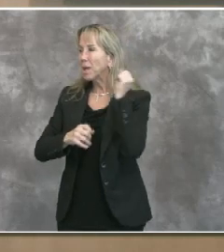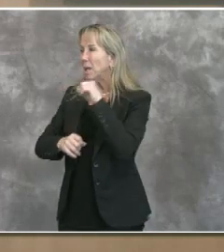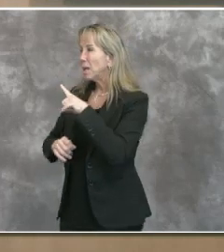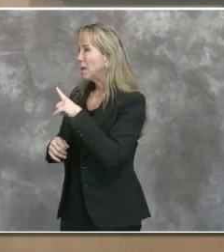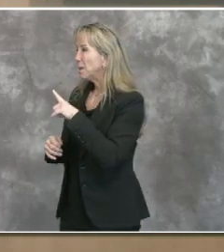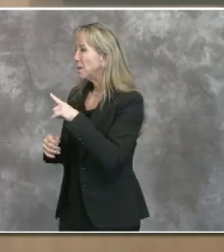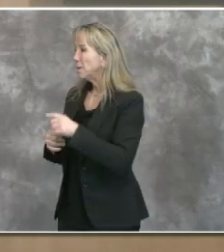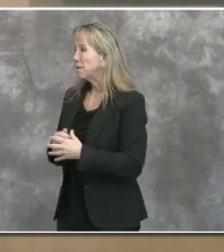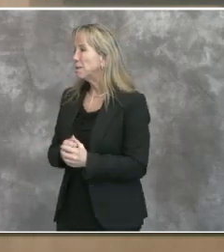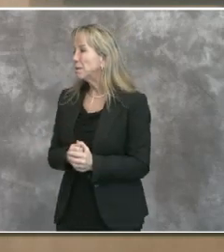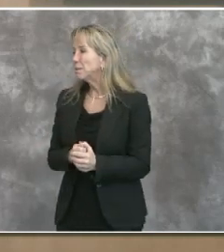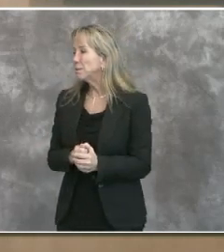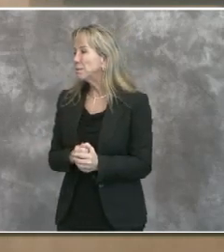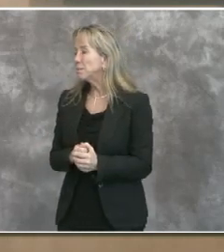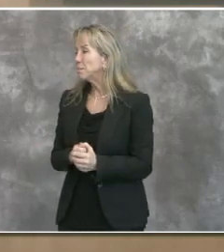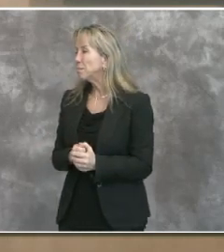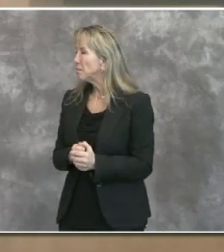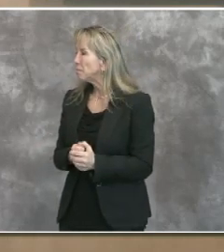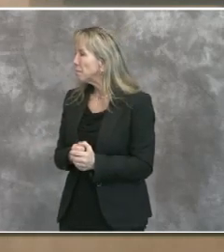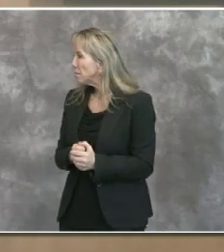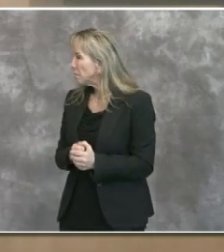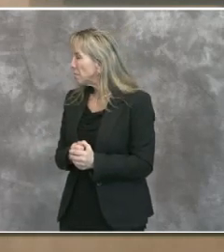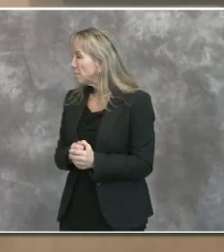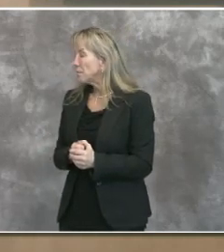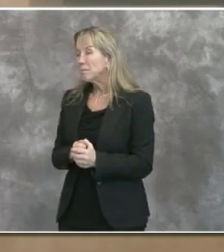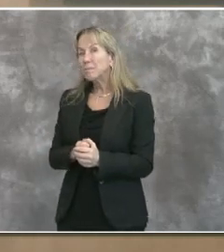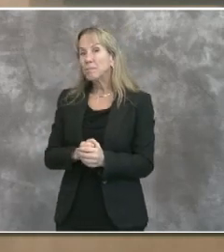Sure. what?